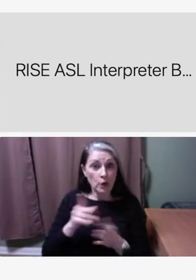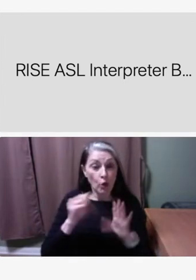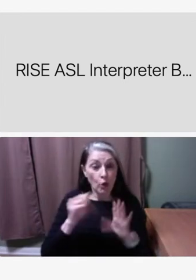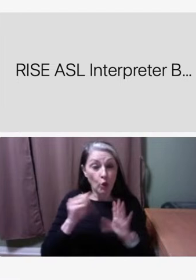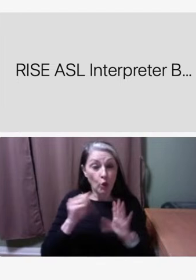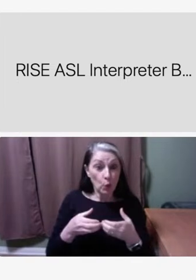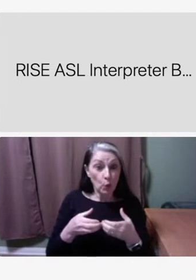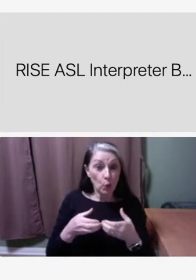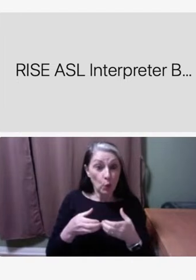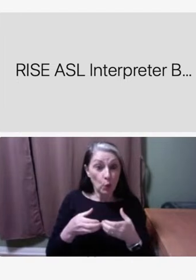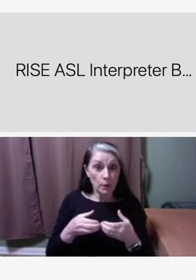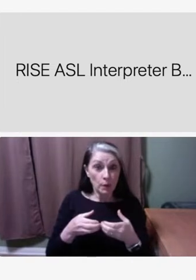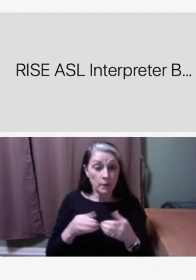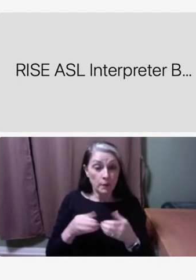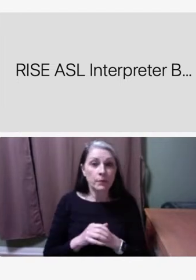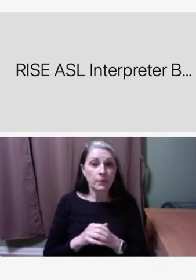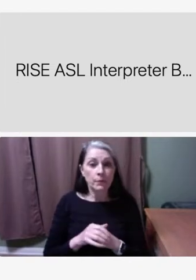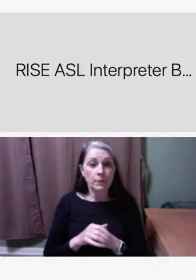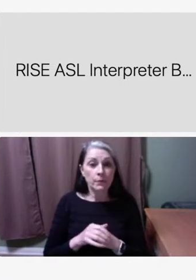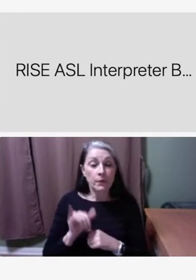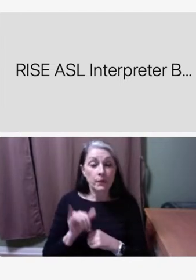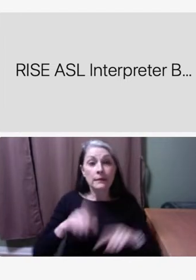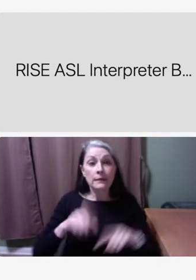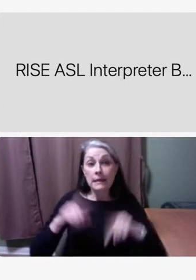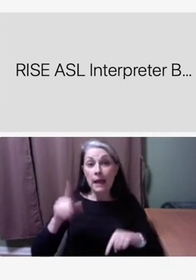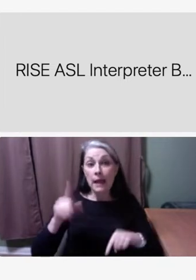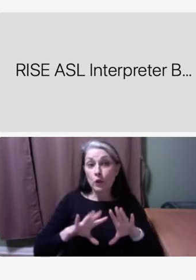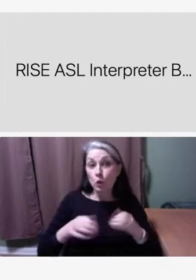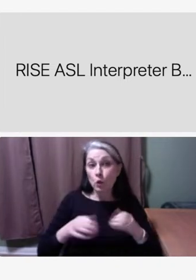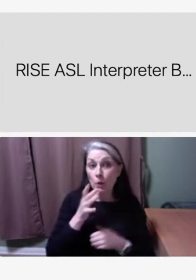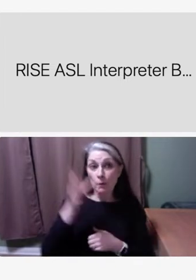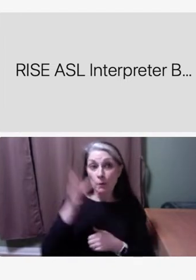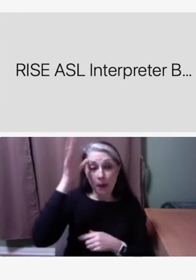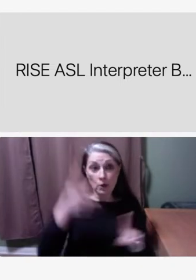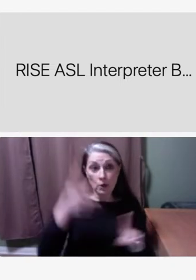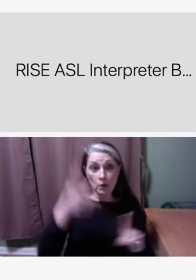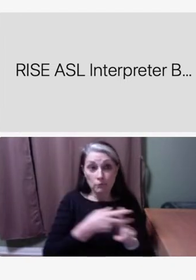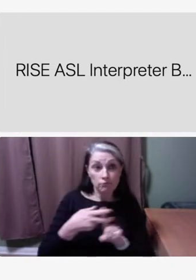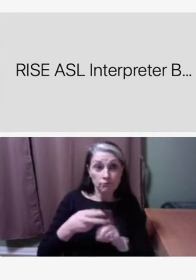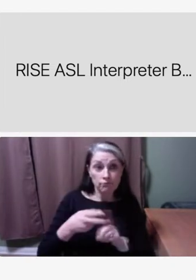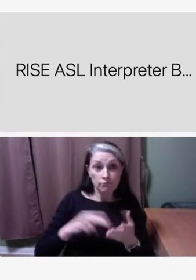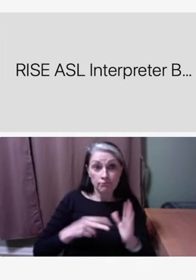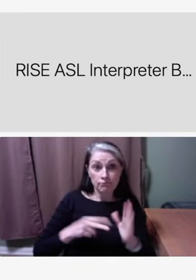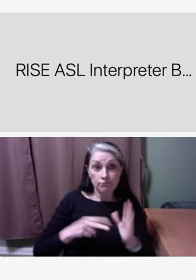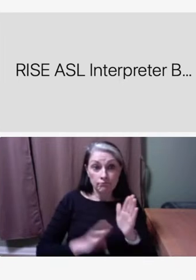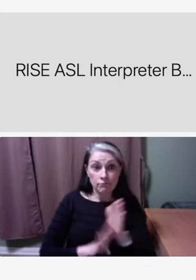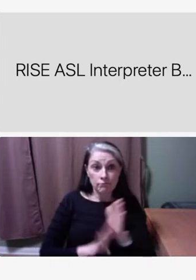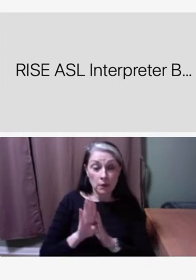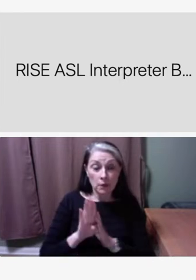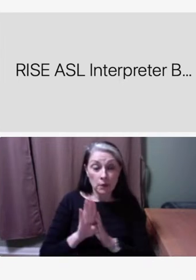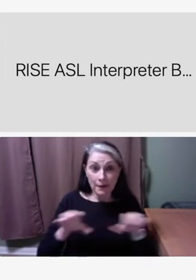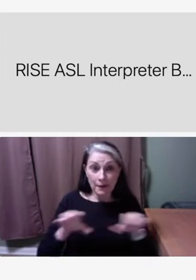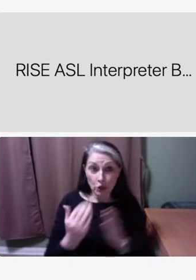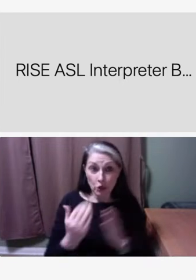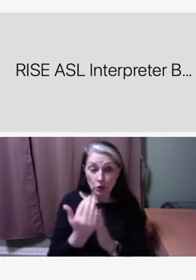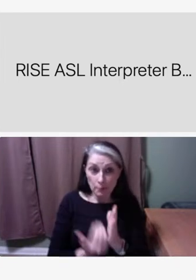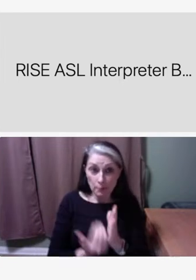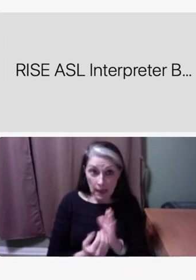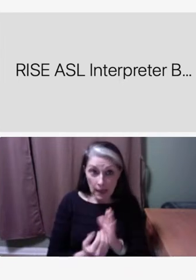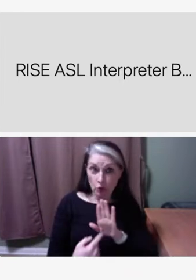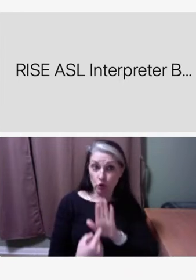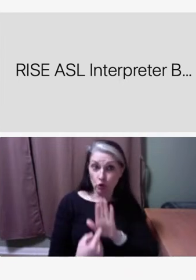This diverse group of parents has been recruited with the intention of developing an action plan that will outline engagement and development offerings for